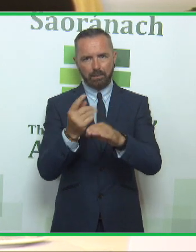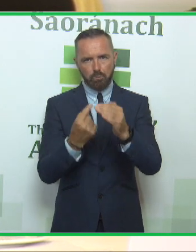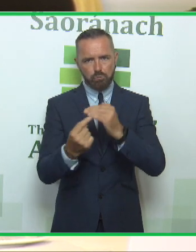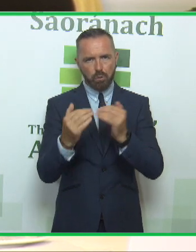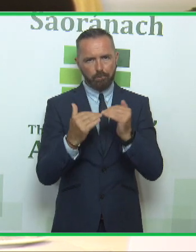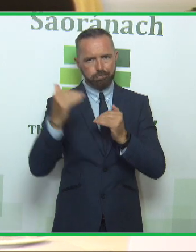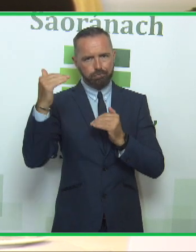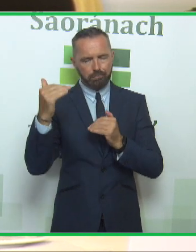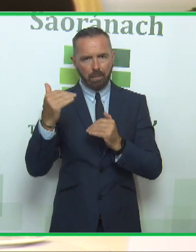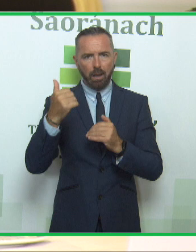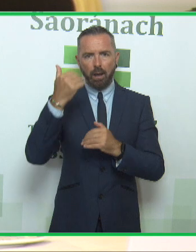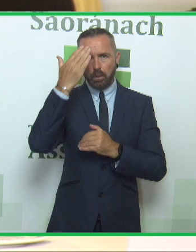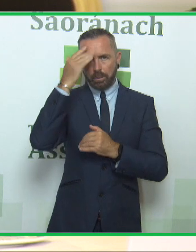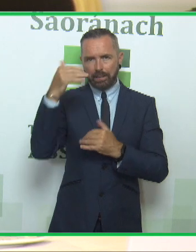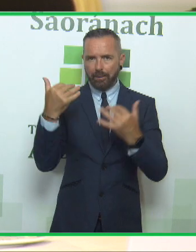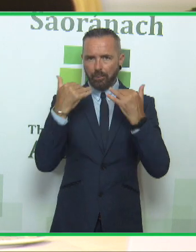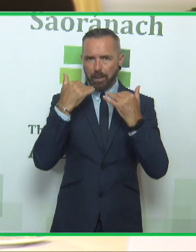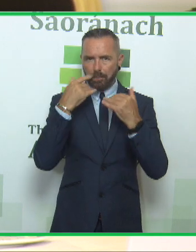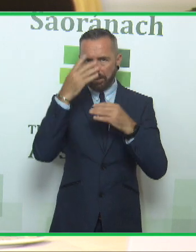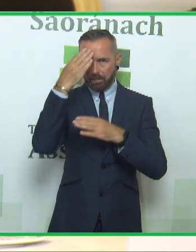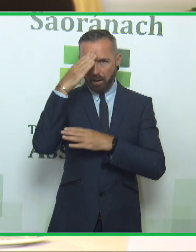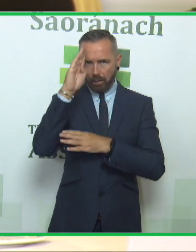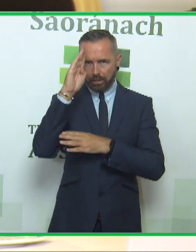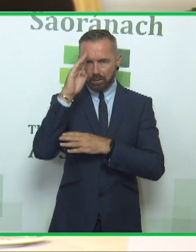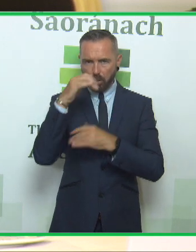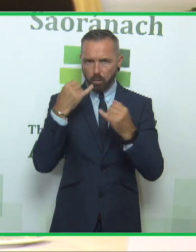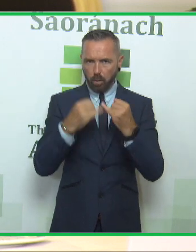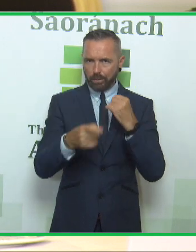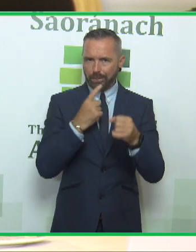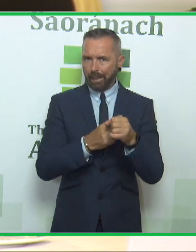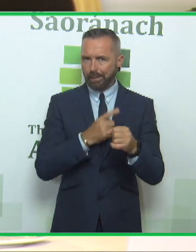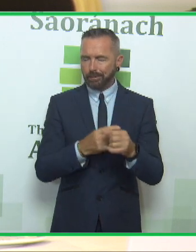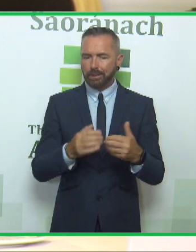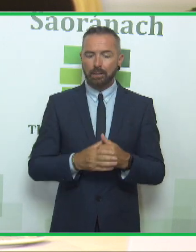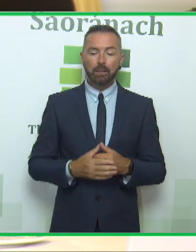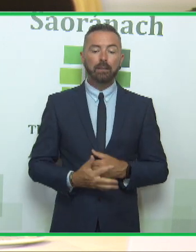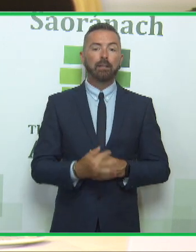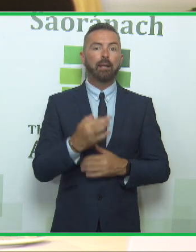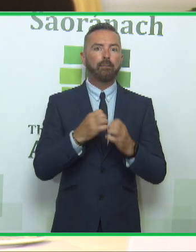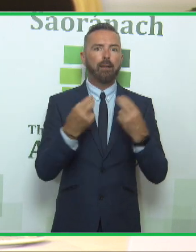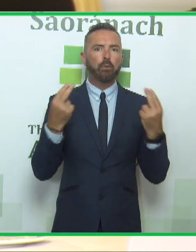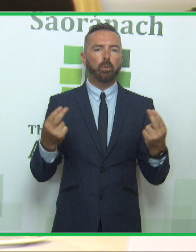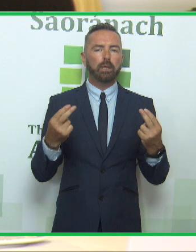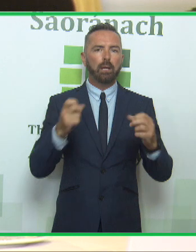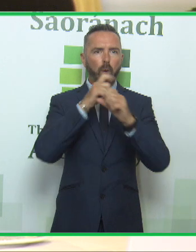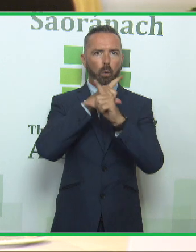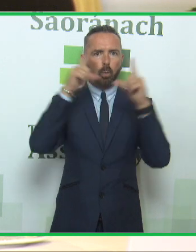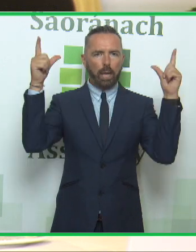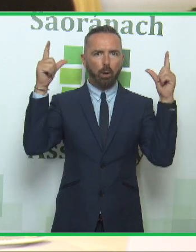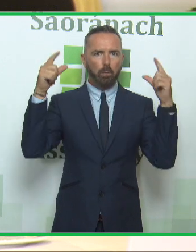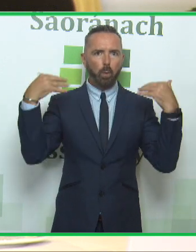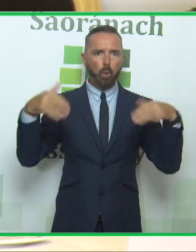this information puts us further behind in terms of this. So if ever we needed a wake-up call as a society,